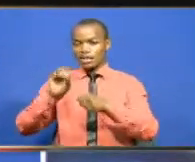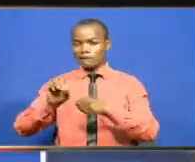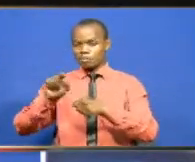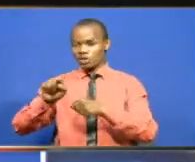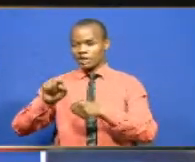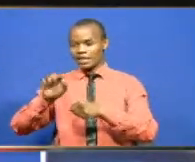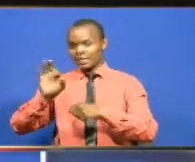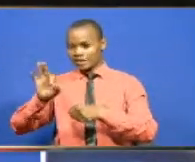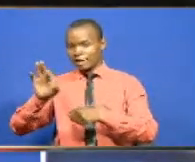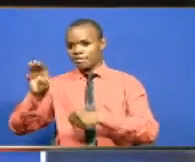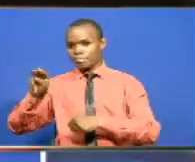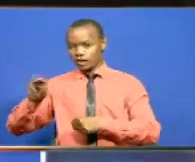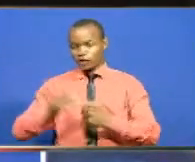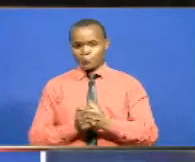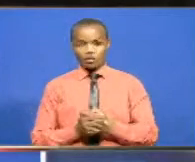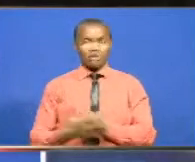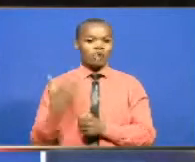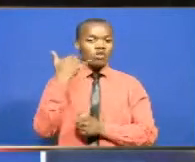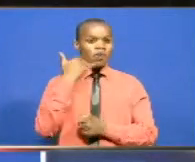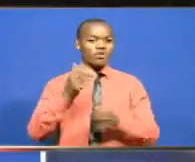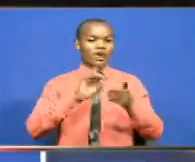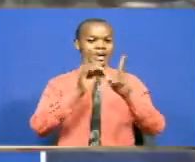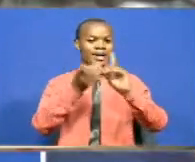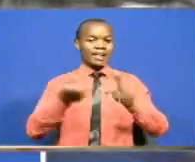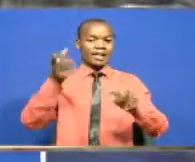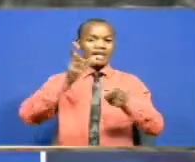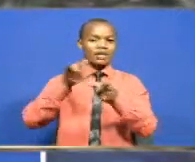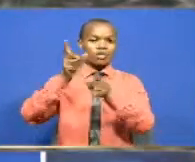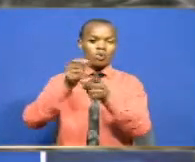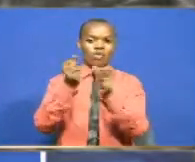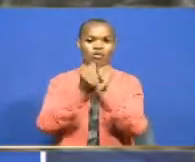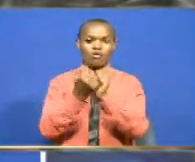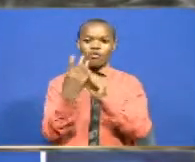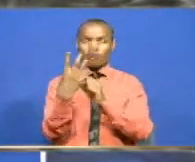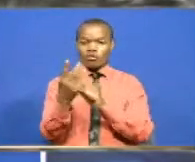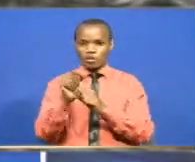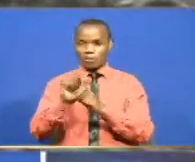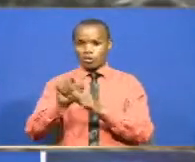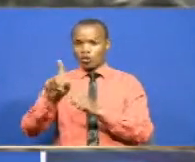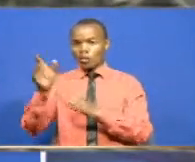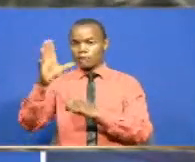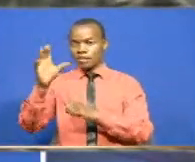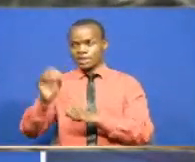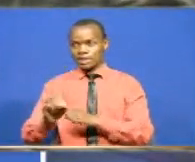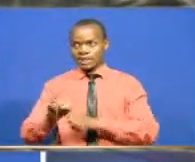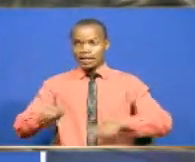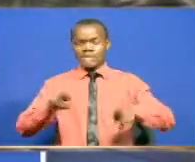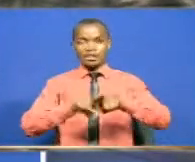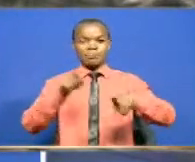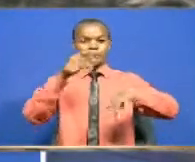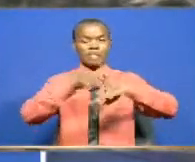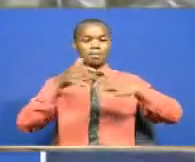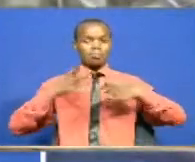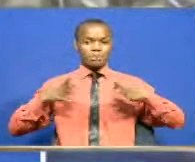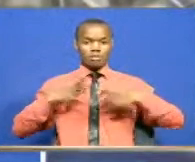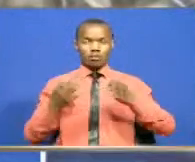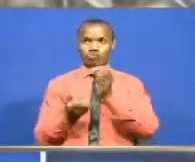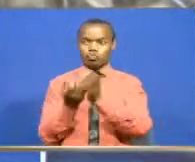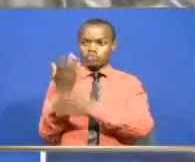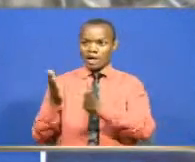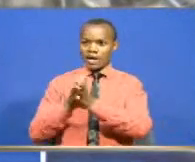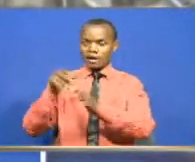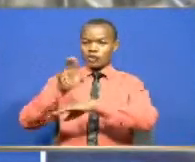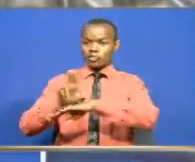subscribers. Mobile data, on the other hand, grew 14.1%, driven by sustained momentum in customer growth and usage.